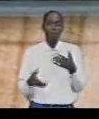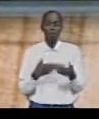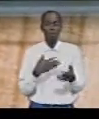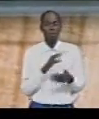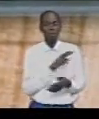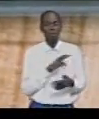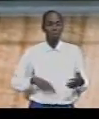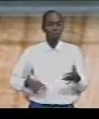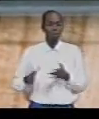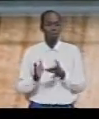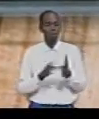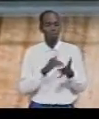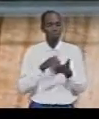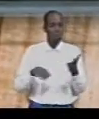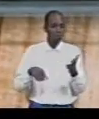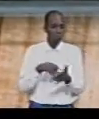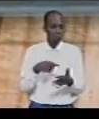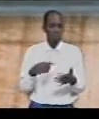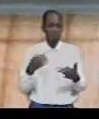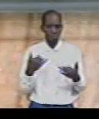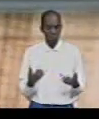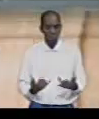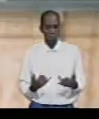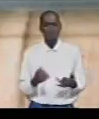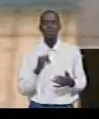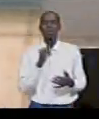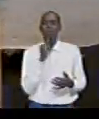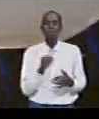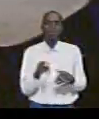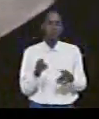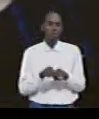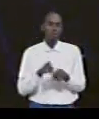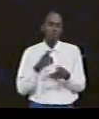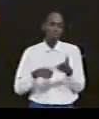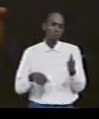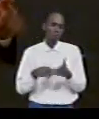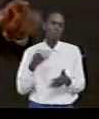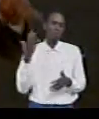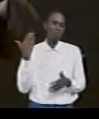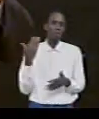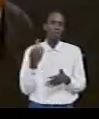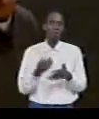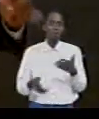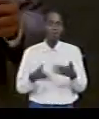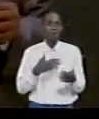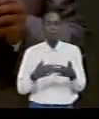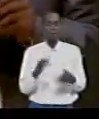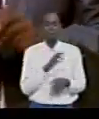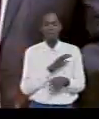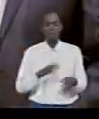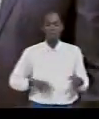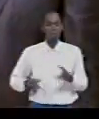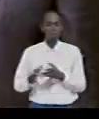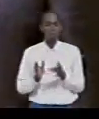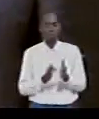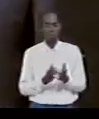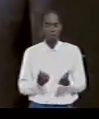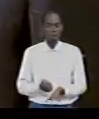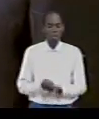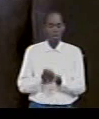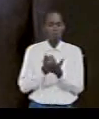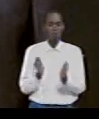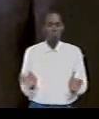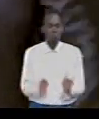his lifetime, he still upholds today. Whatever Jesus preached, righteousness, that except